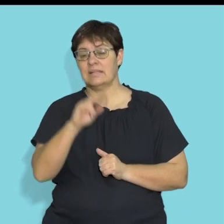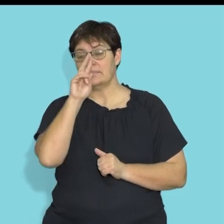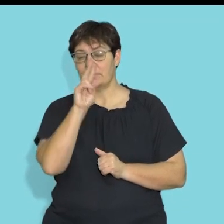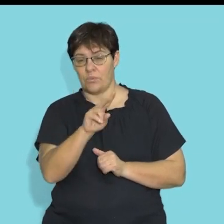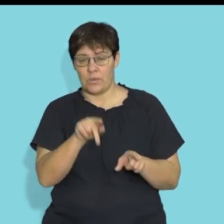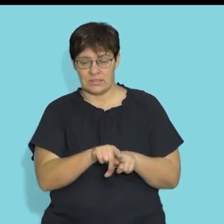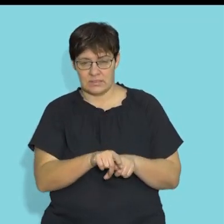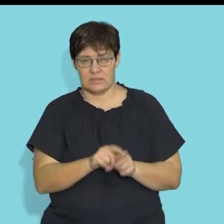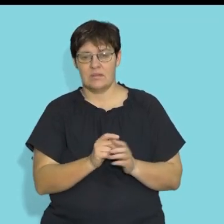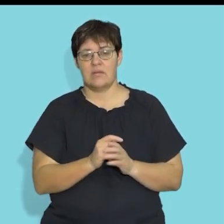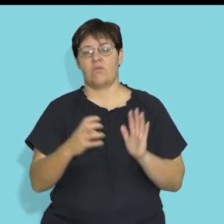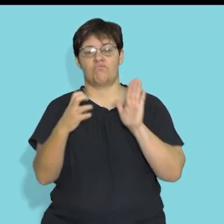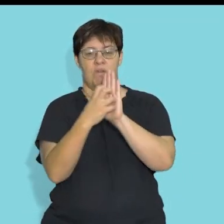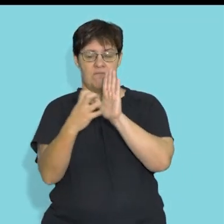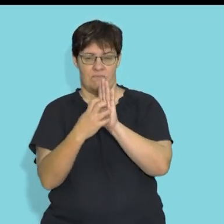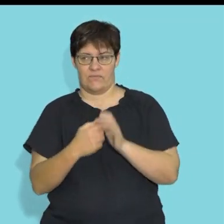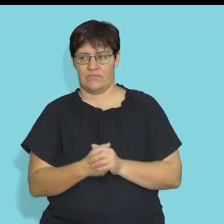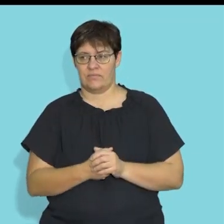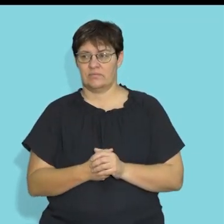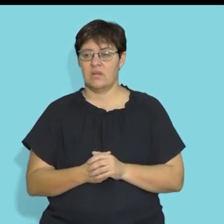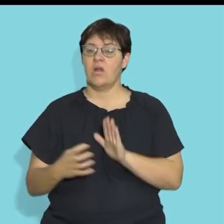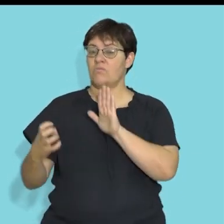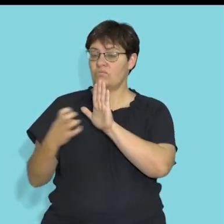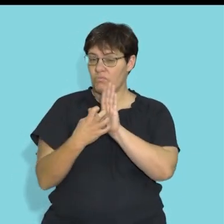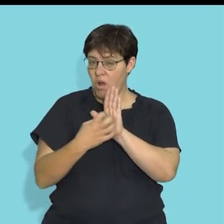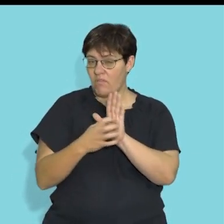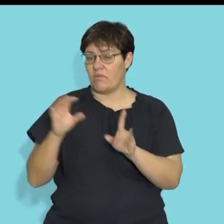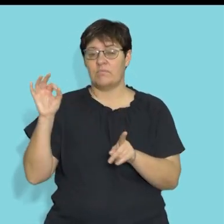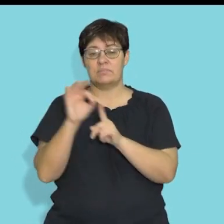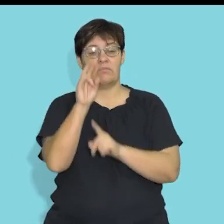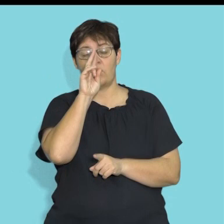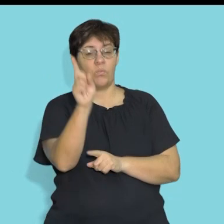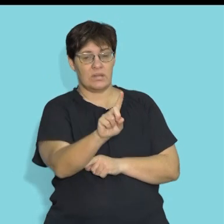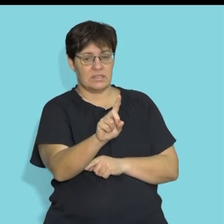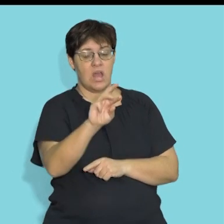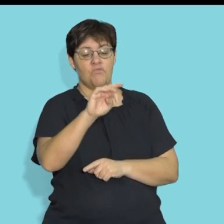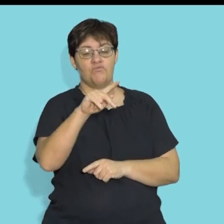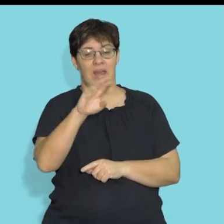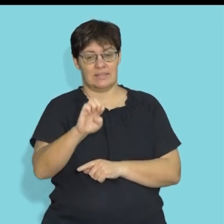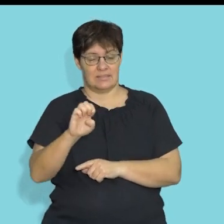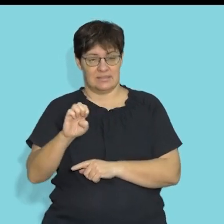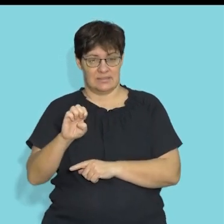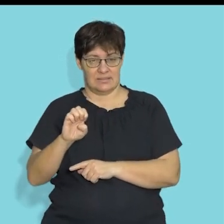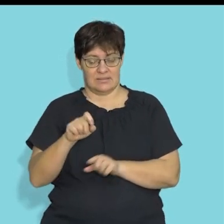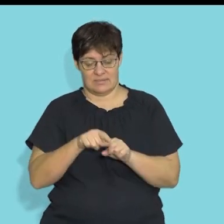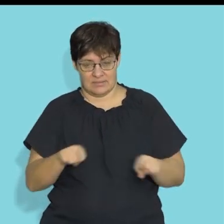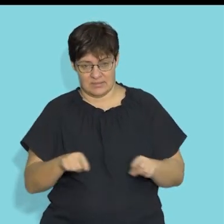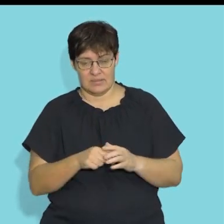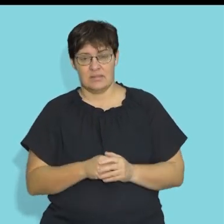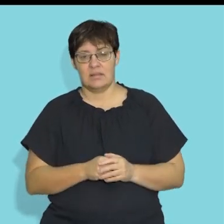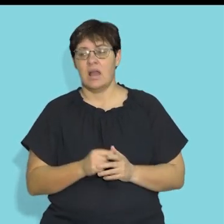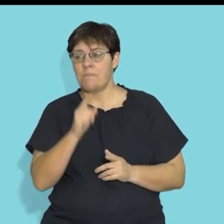And we looked at the graphs. On the graphs, we specifically looked at the rate graph, and